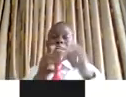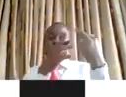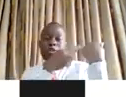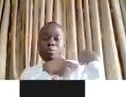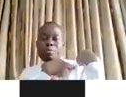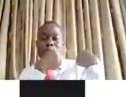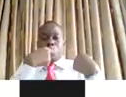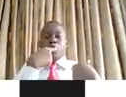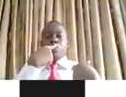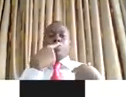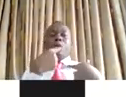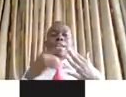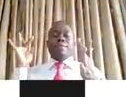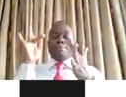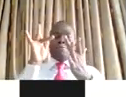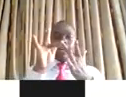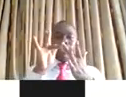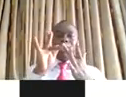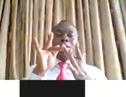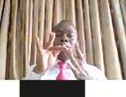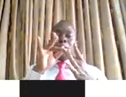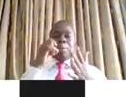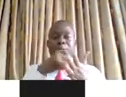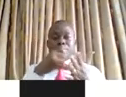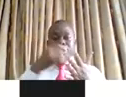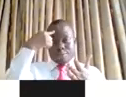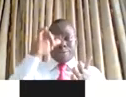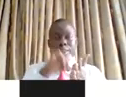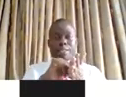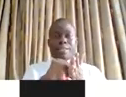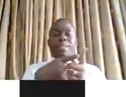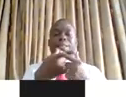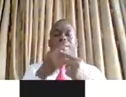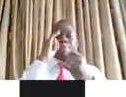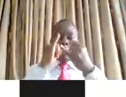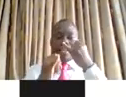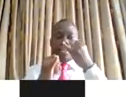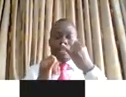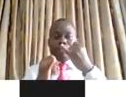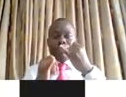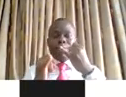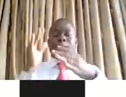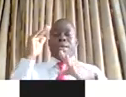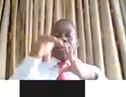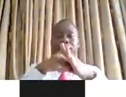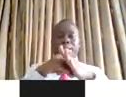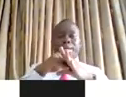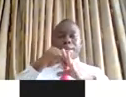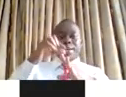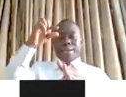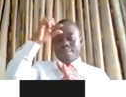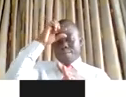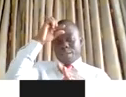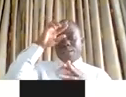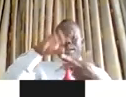participation. And so we need amendments on that. And then finally, intergovernmental relations,